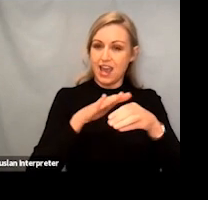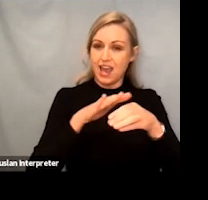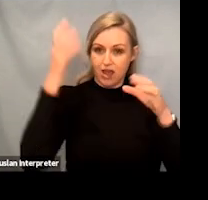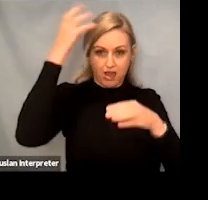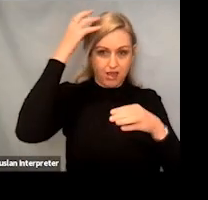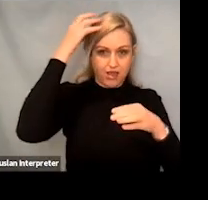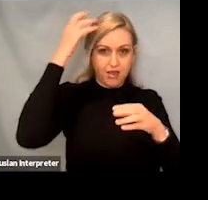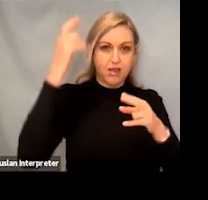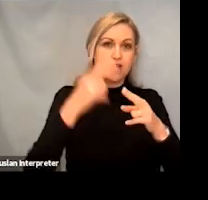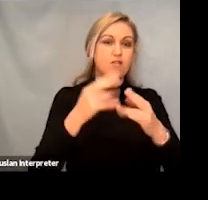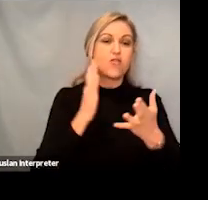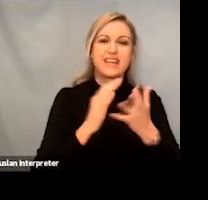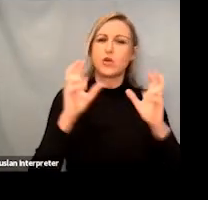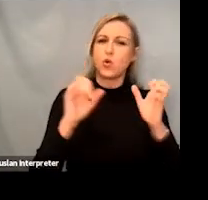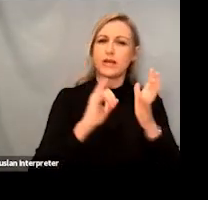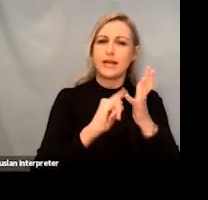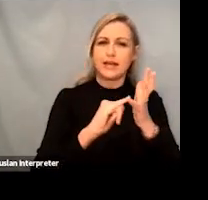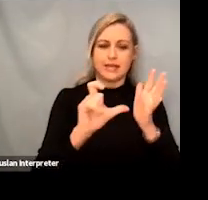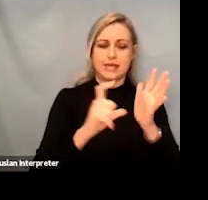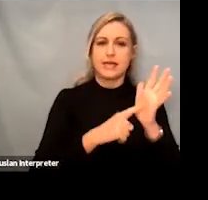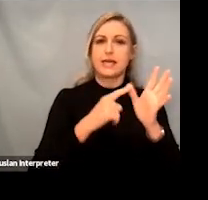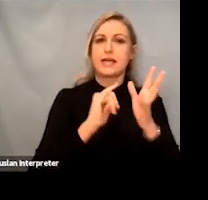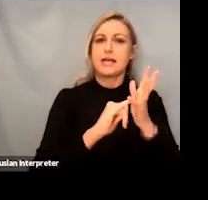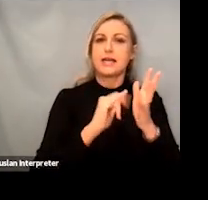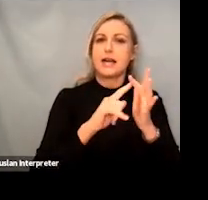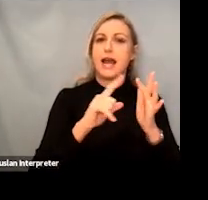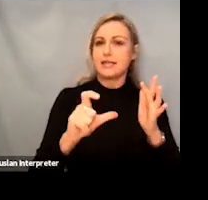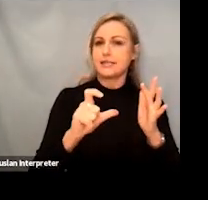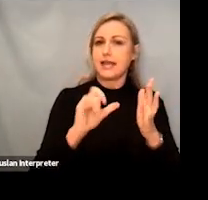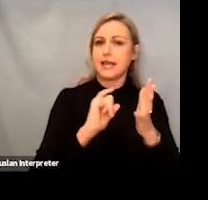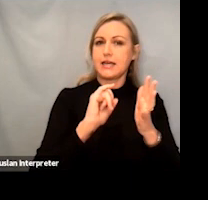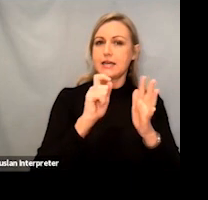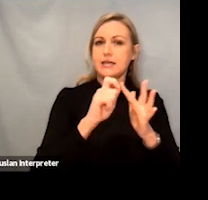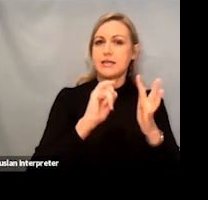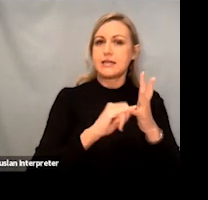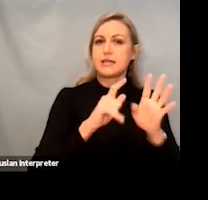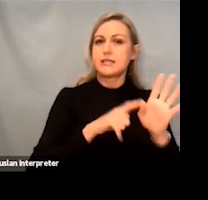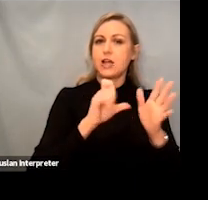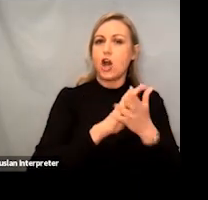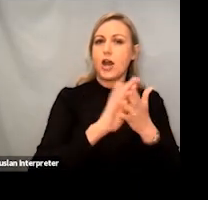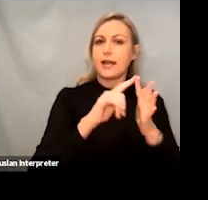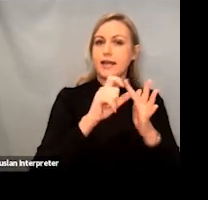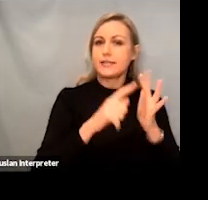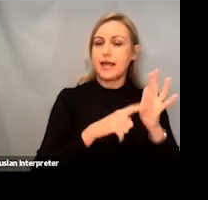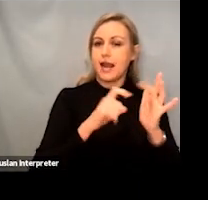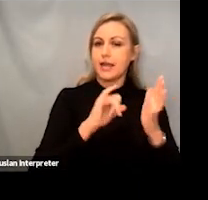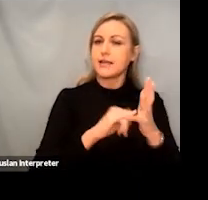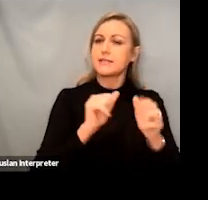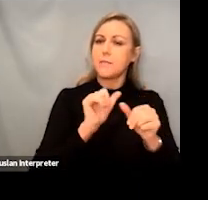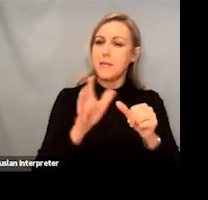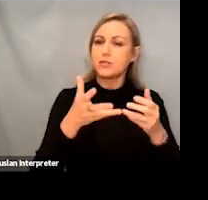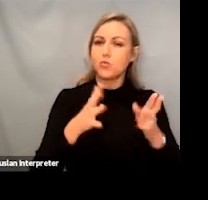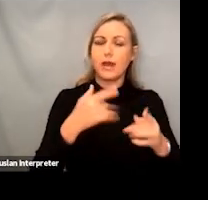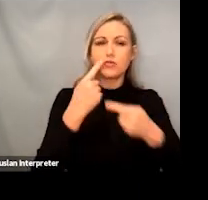classic psychedelics is the crispest way to define these compounds, that they